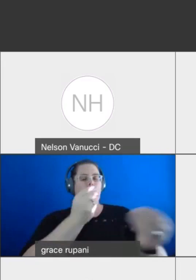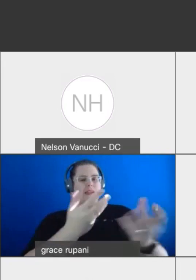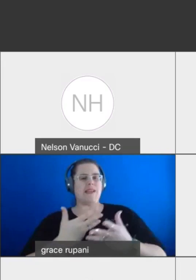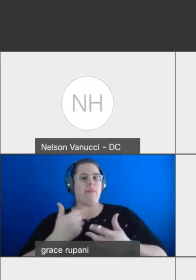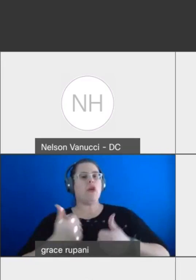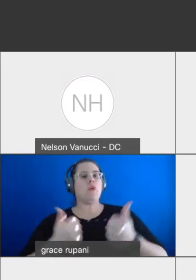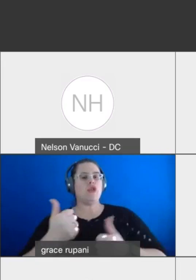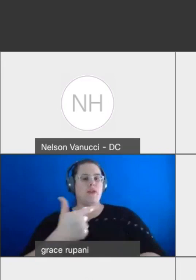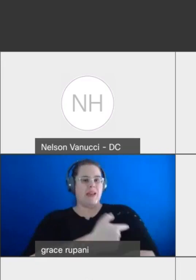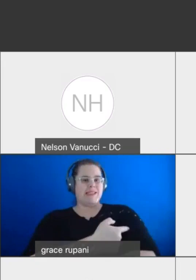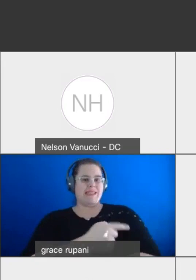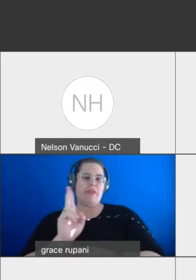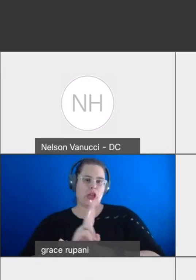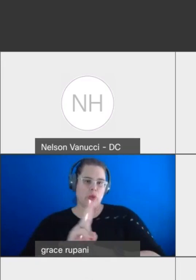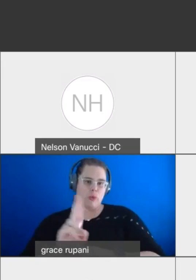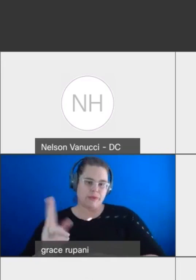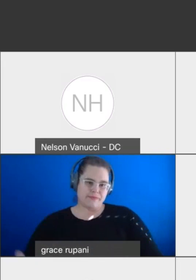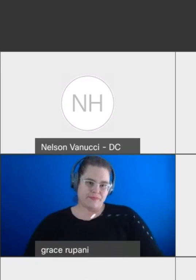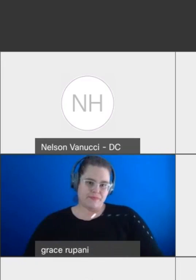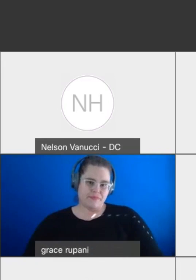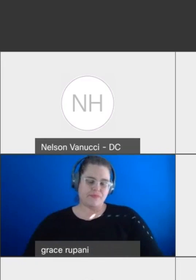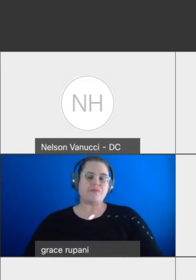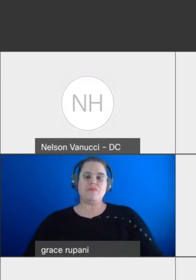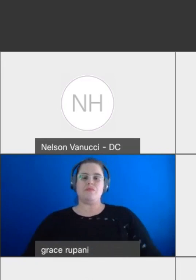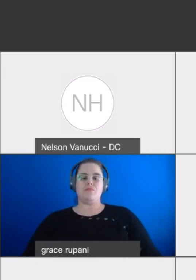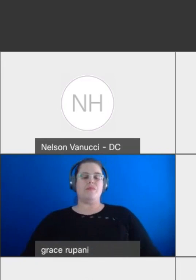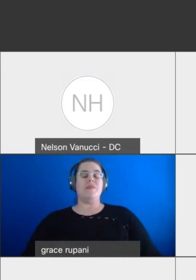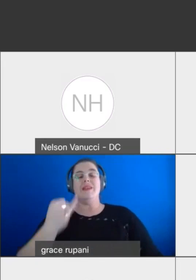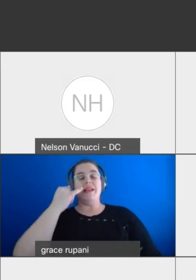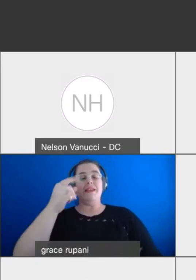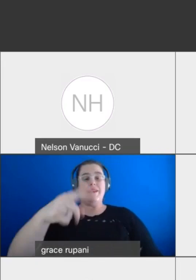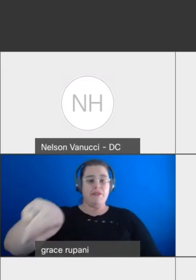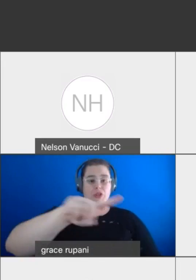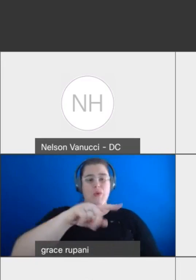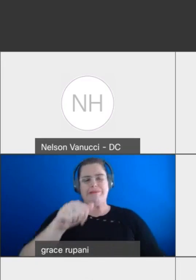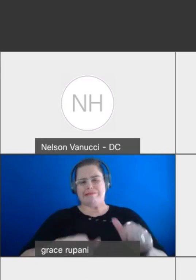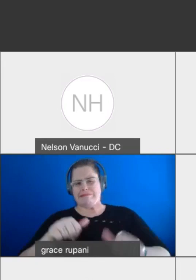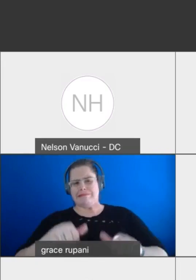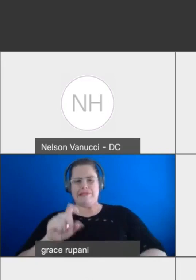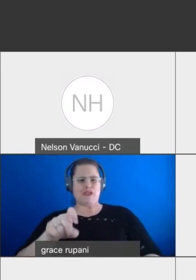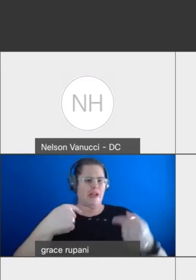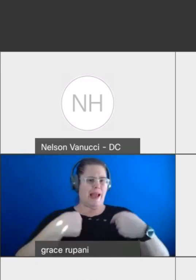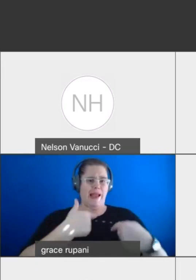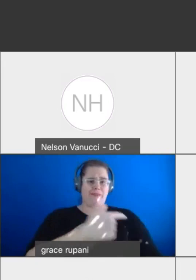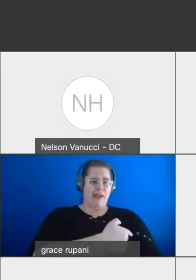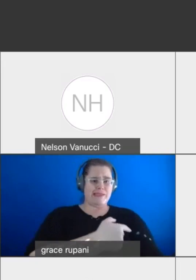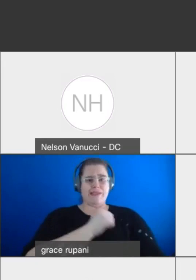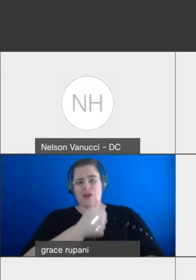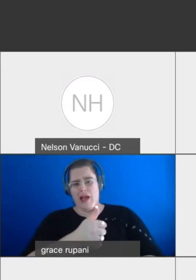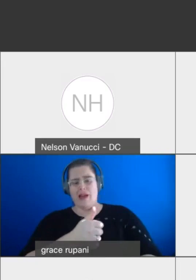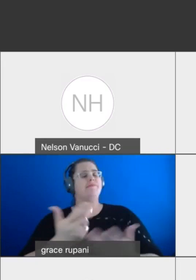Everyone is encouraged. If you have questions about whether you should get a vaccine, you should talk to your healthcare